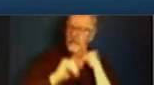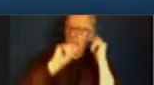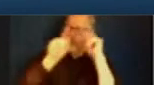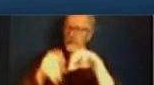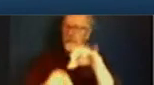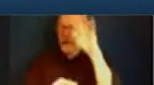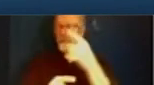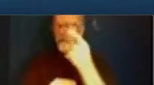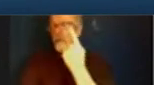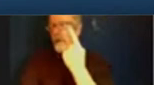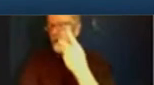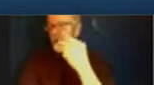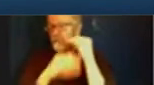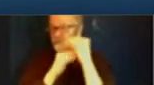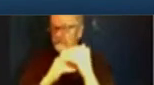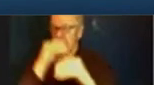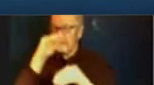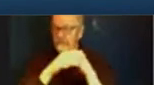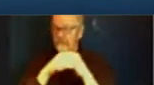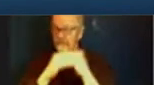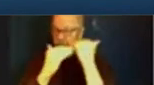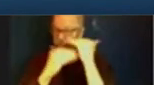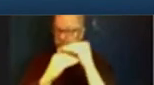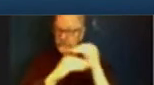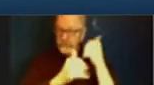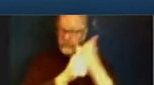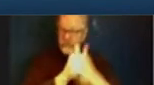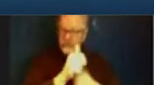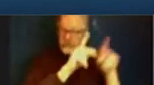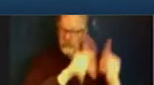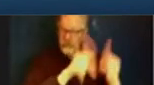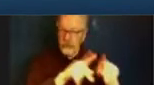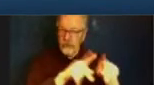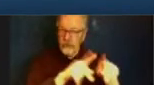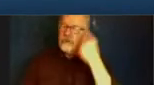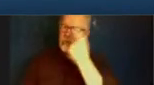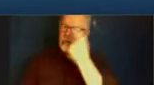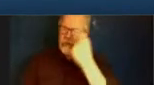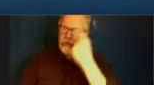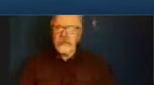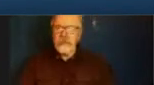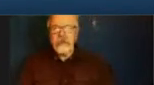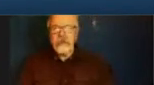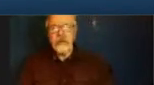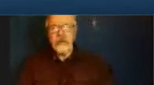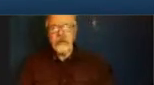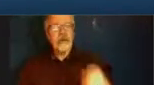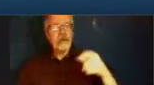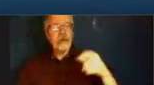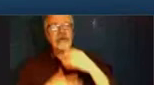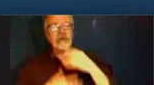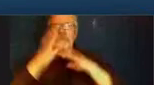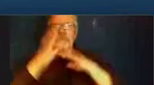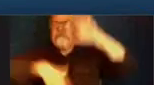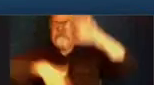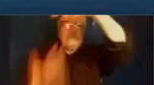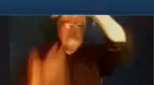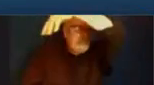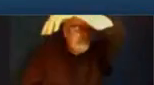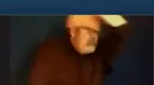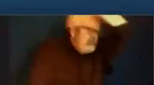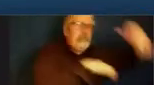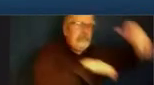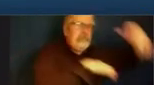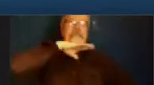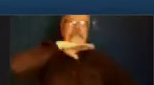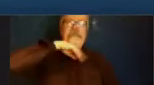Lacey, I don't know if we thought through that. We obviously would not want people to hoard. I don't know if we had a technical rule on that or not. Have we addressed